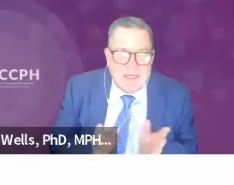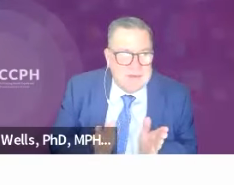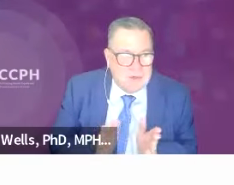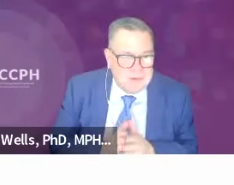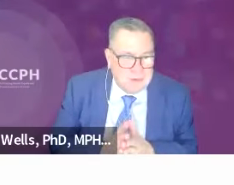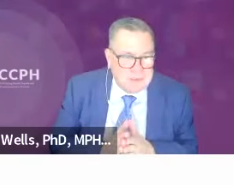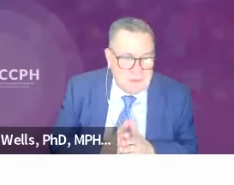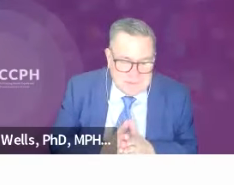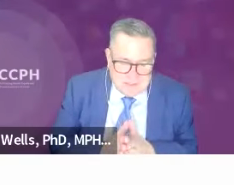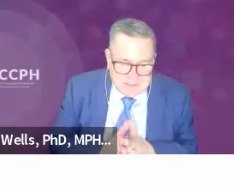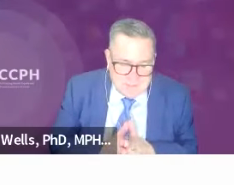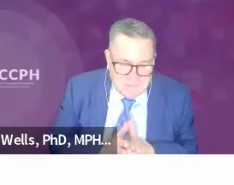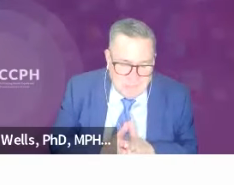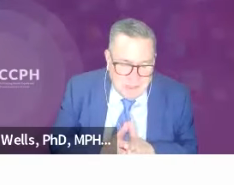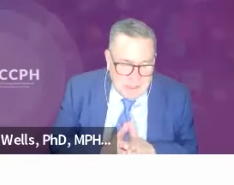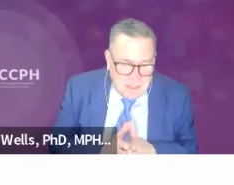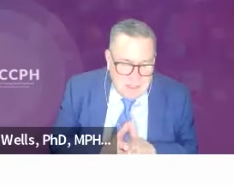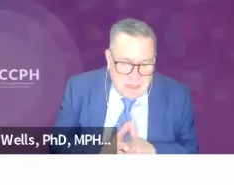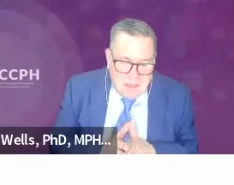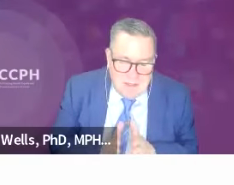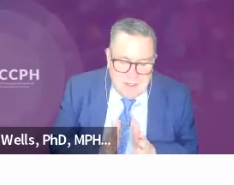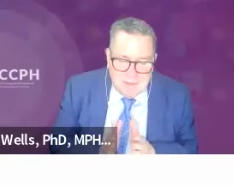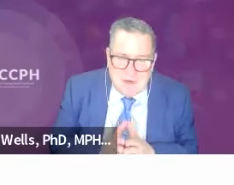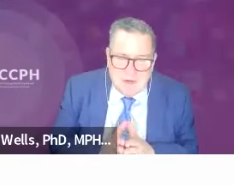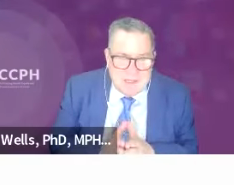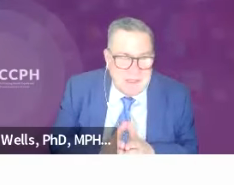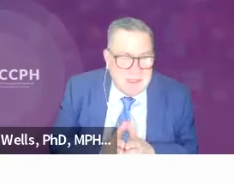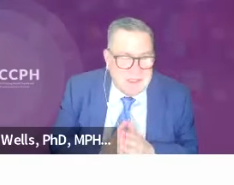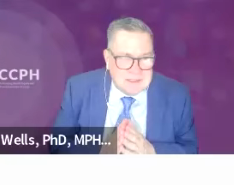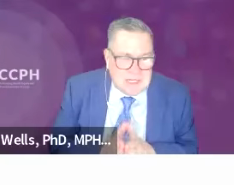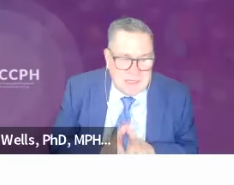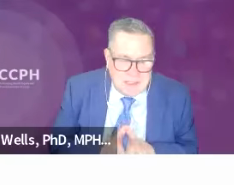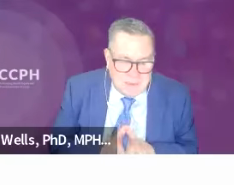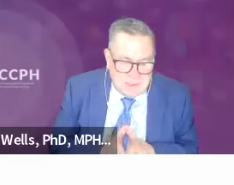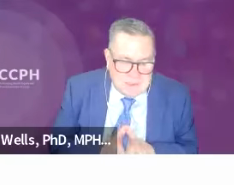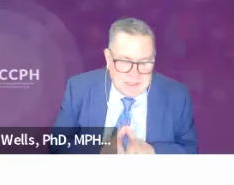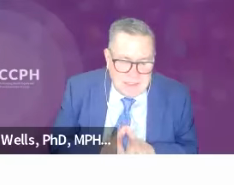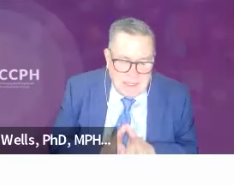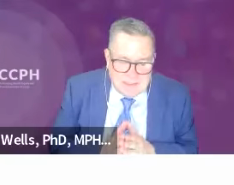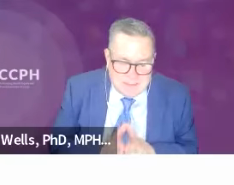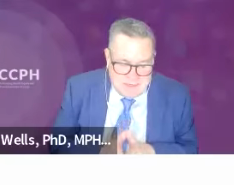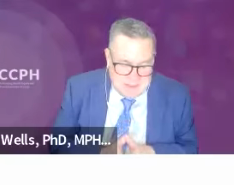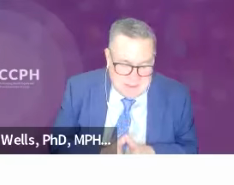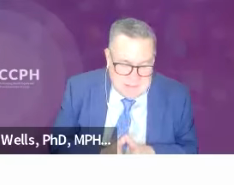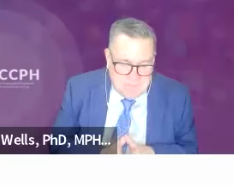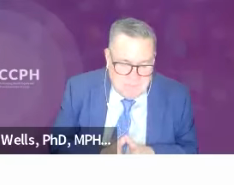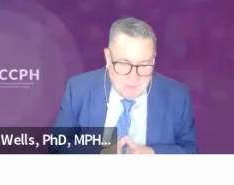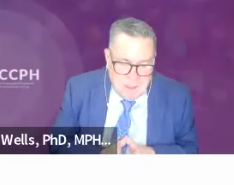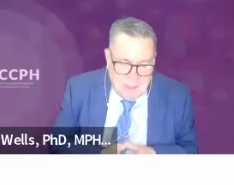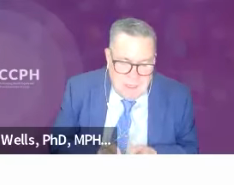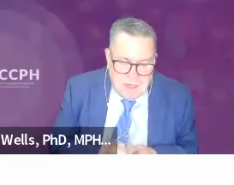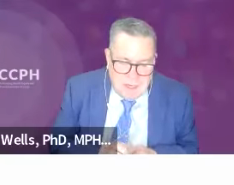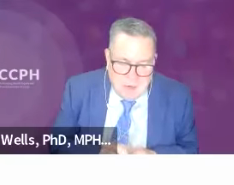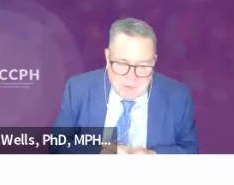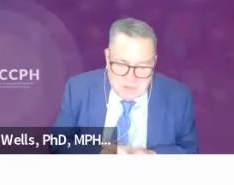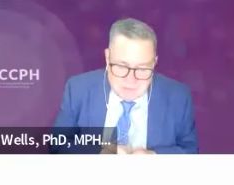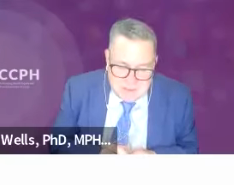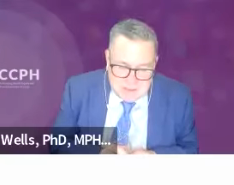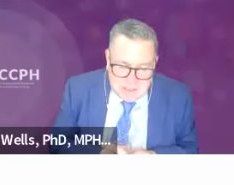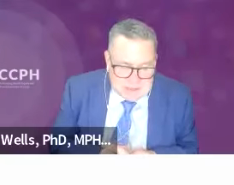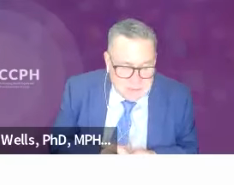has interpreter services in American Sign Language and Spanish.